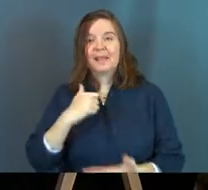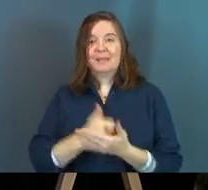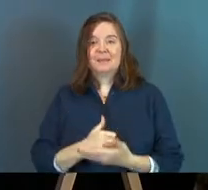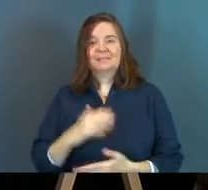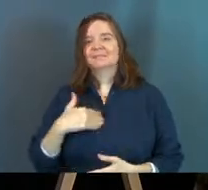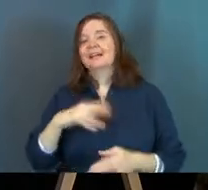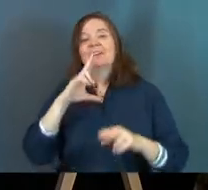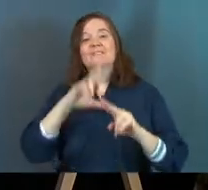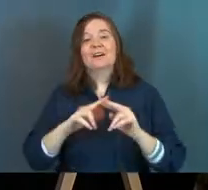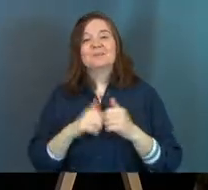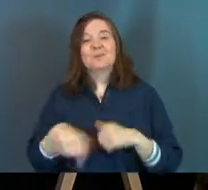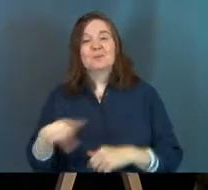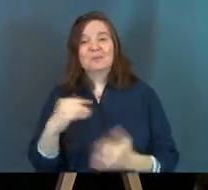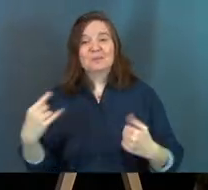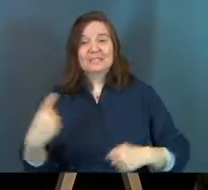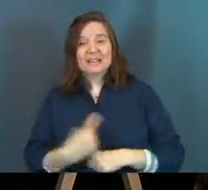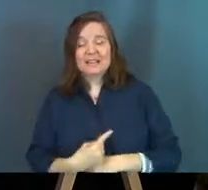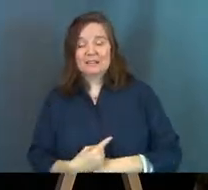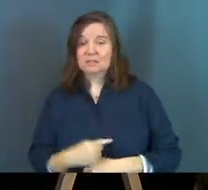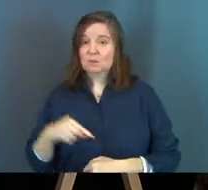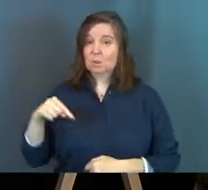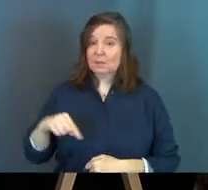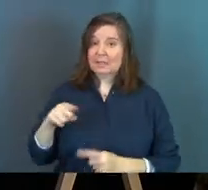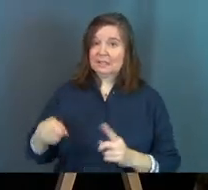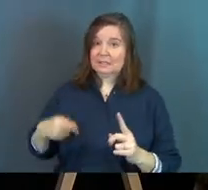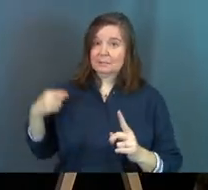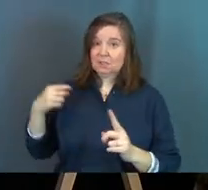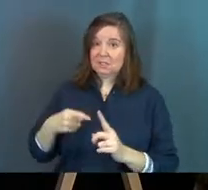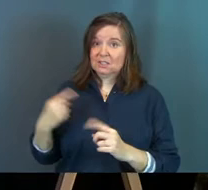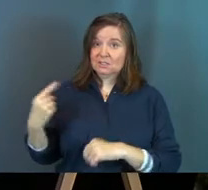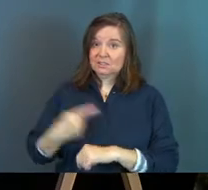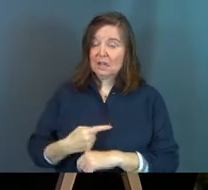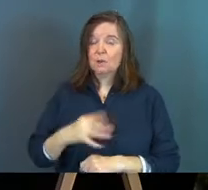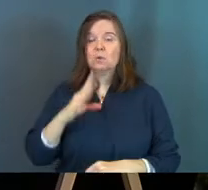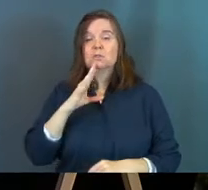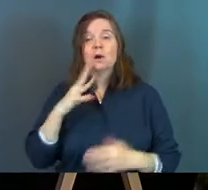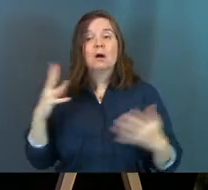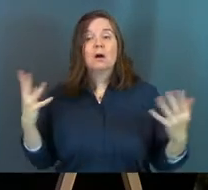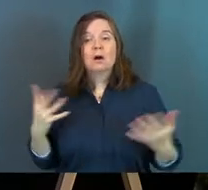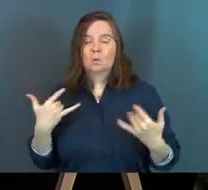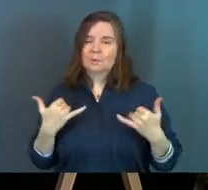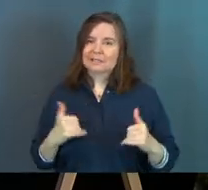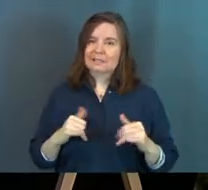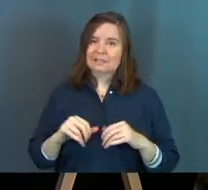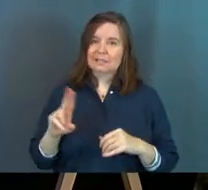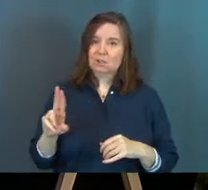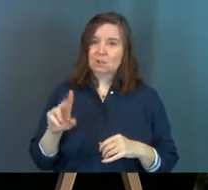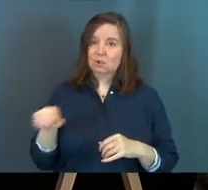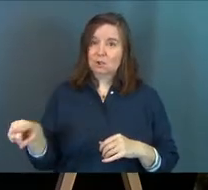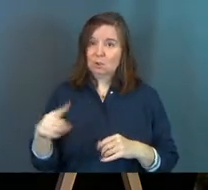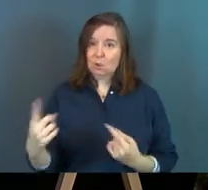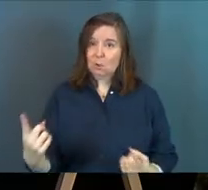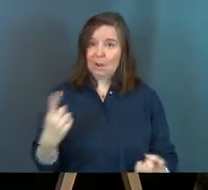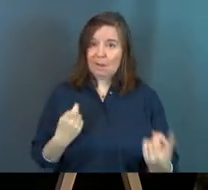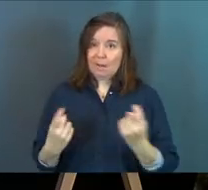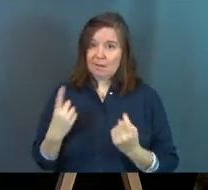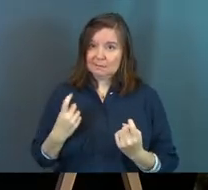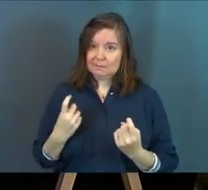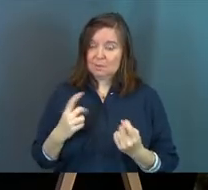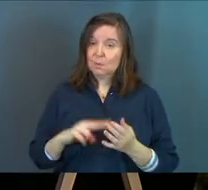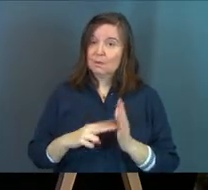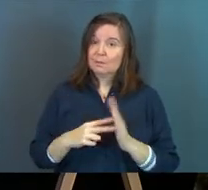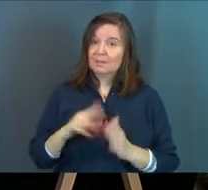Amen. It's fun to be with you guys today. This particular day, we're talking, we're still in our You Asked For It series, which